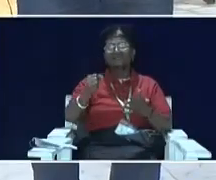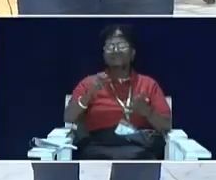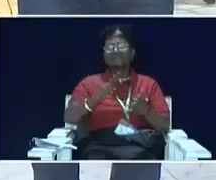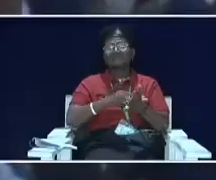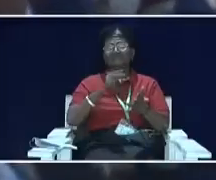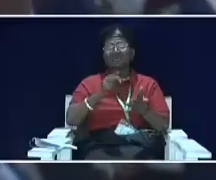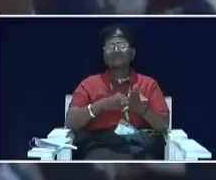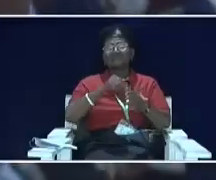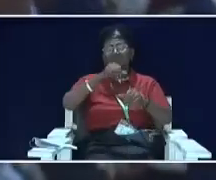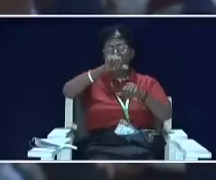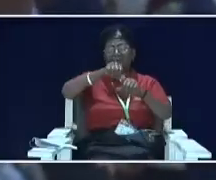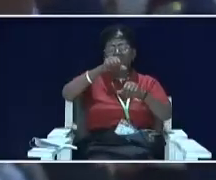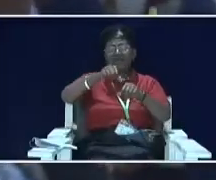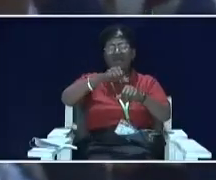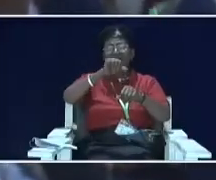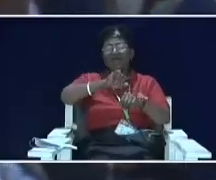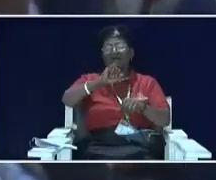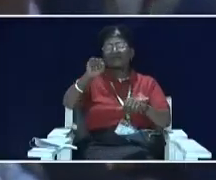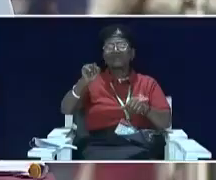Double anointing.